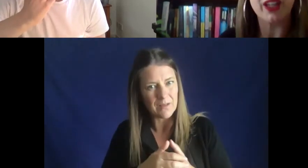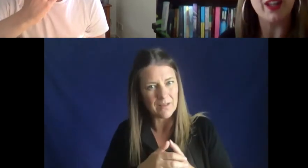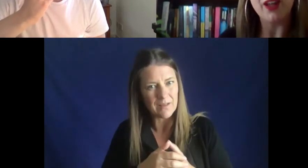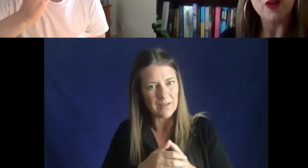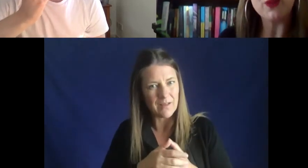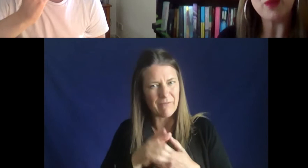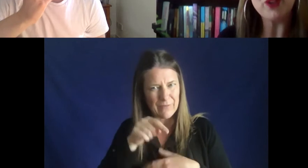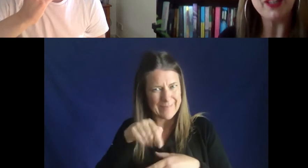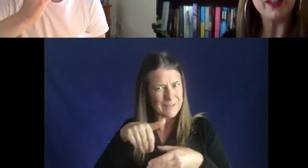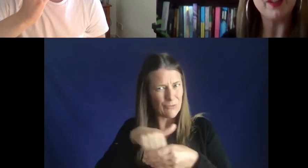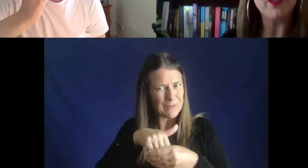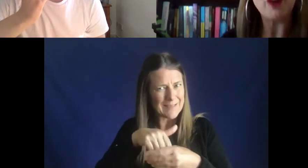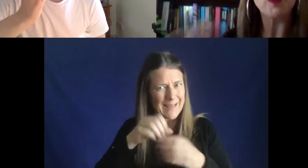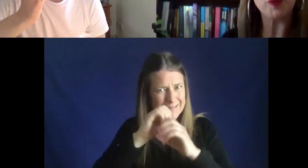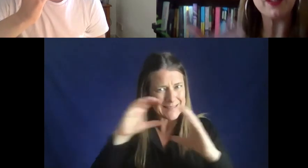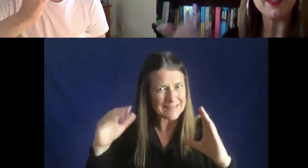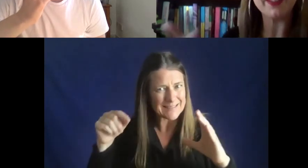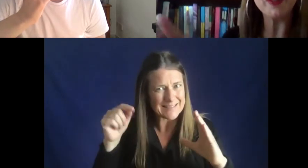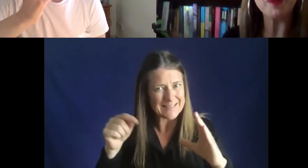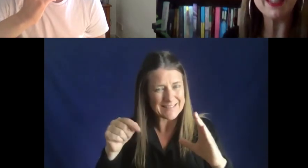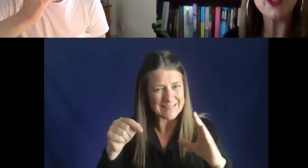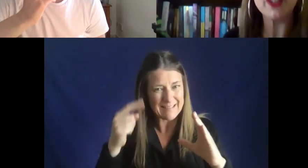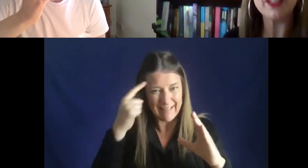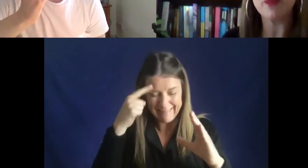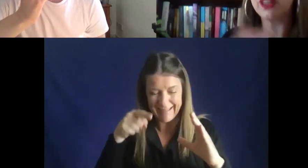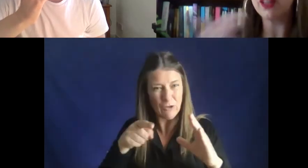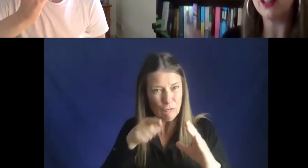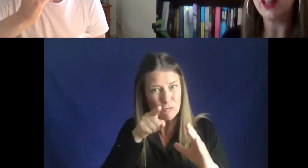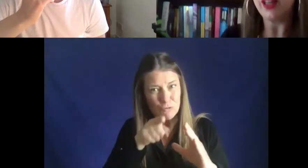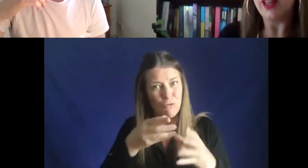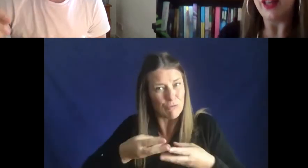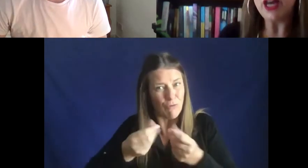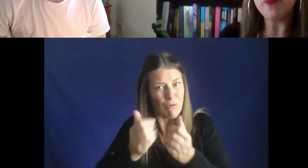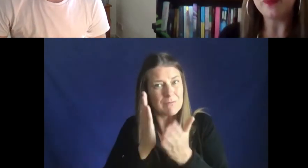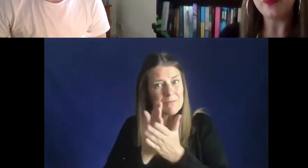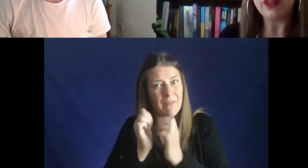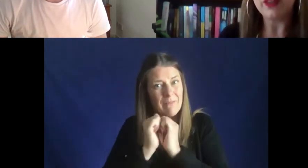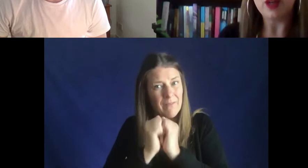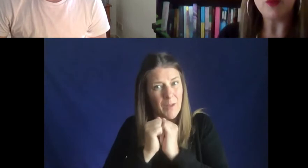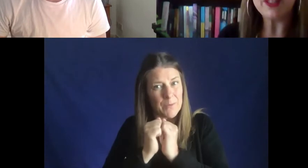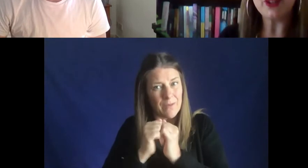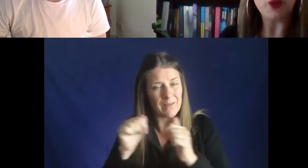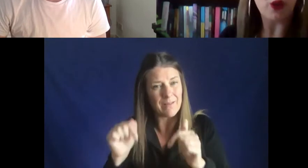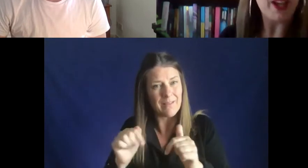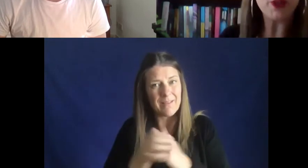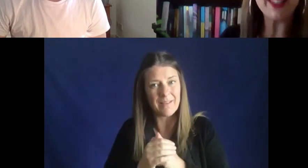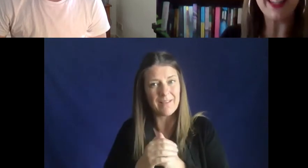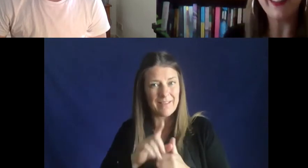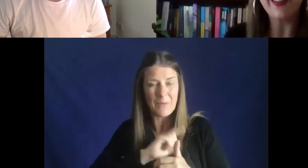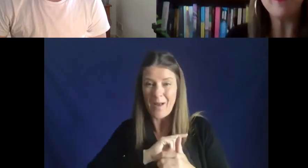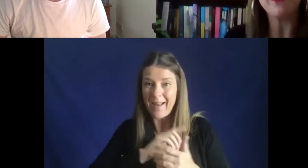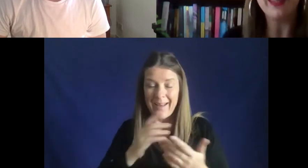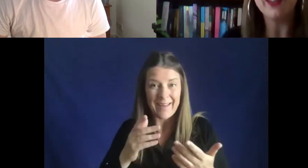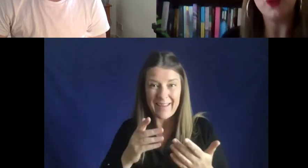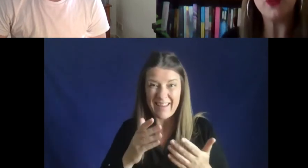but actually something really valuable because, potentially it's something that that a prisoner or as you